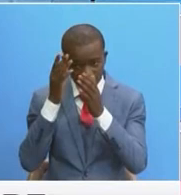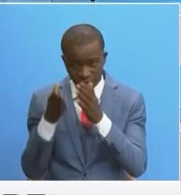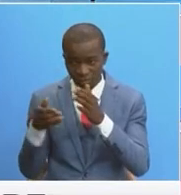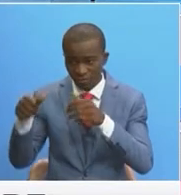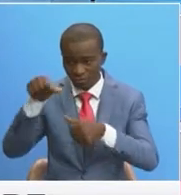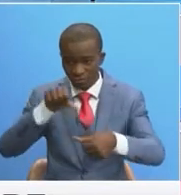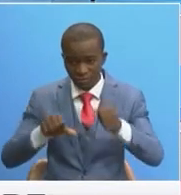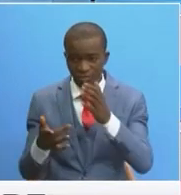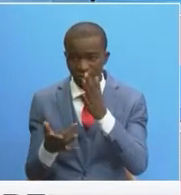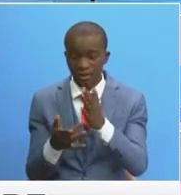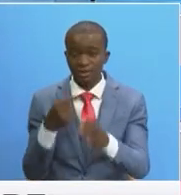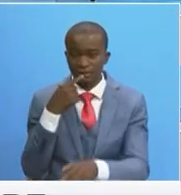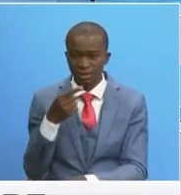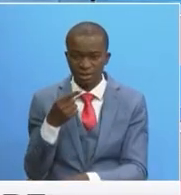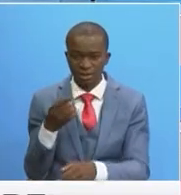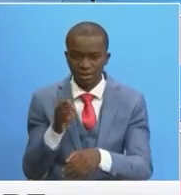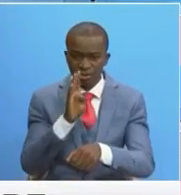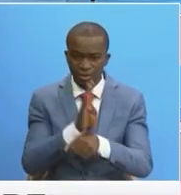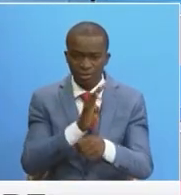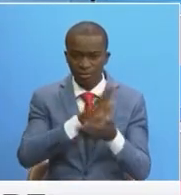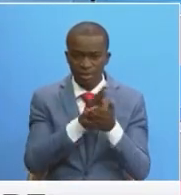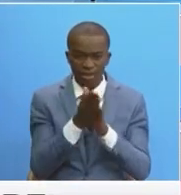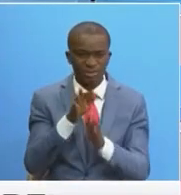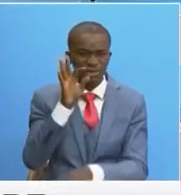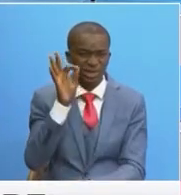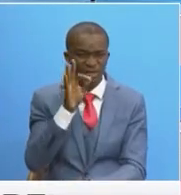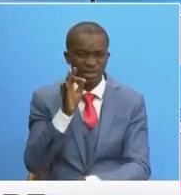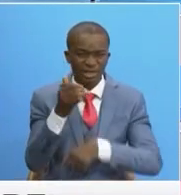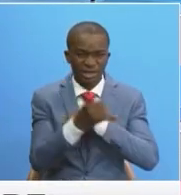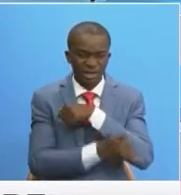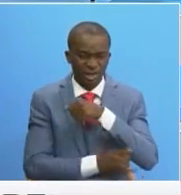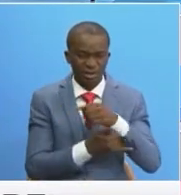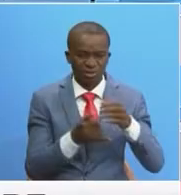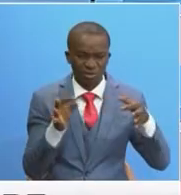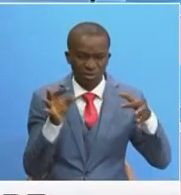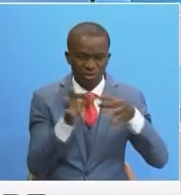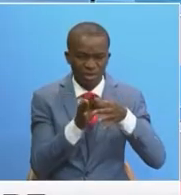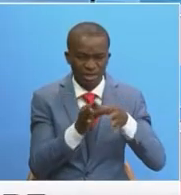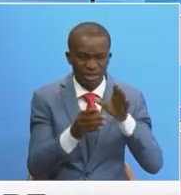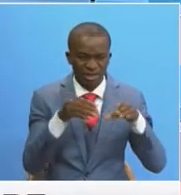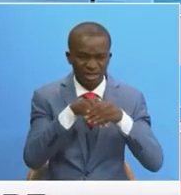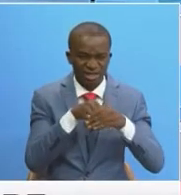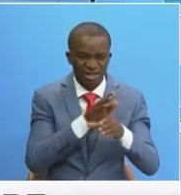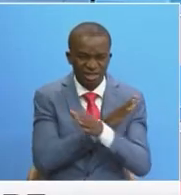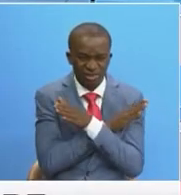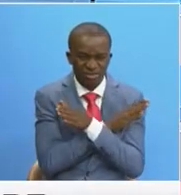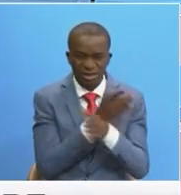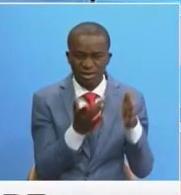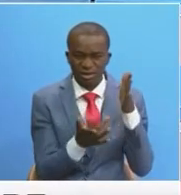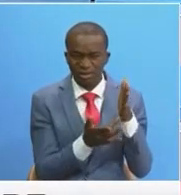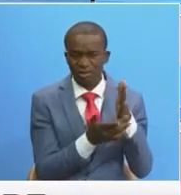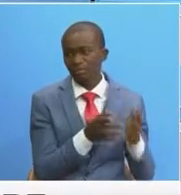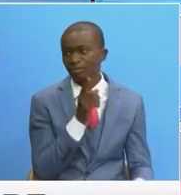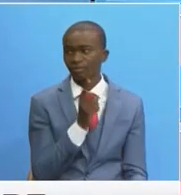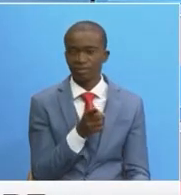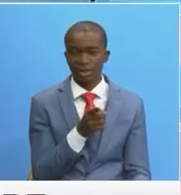be the ninth country to get connected to Zambia through fiber optic cable. He noted that the Memorandum